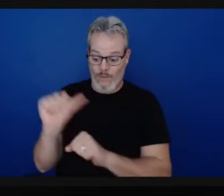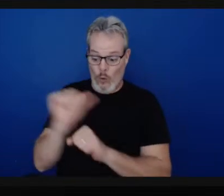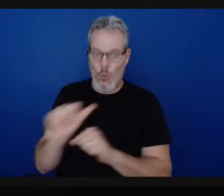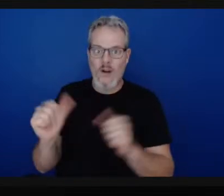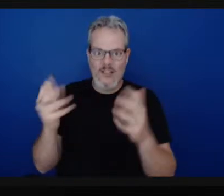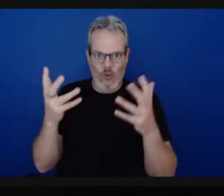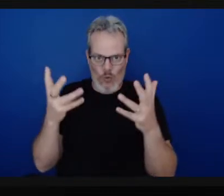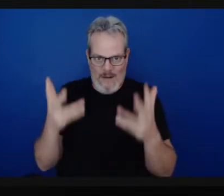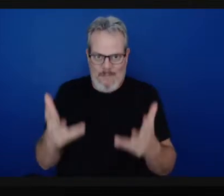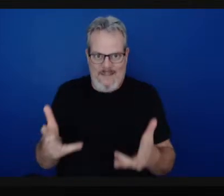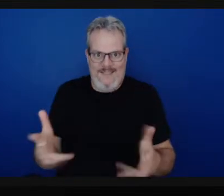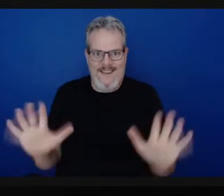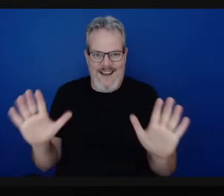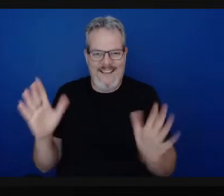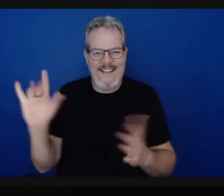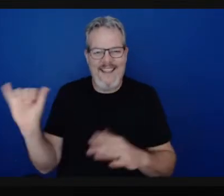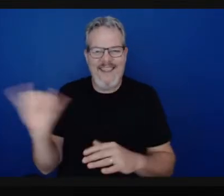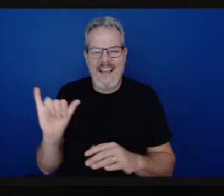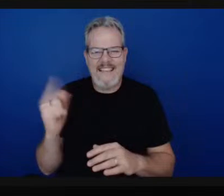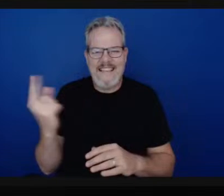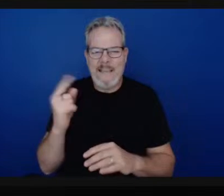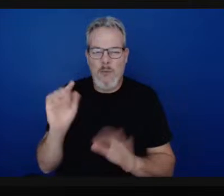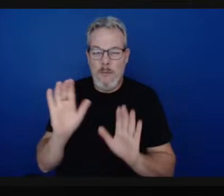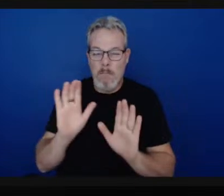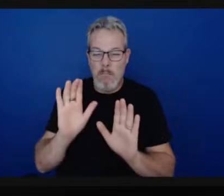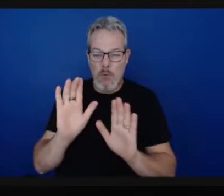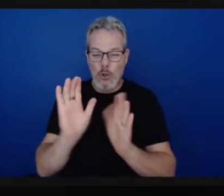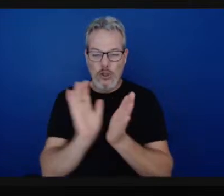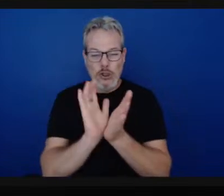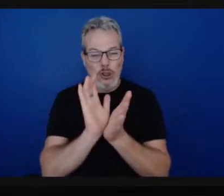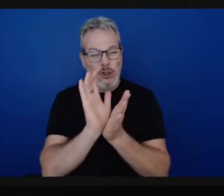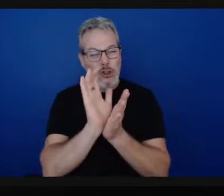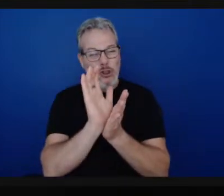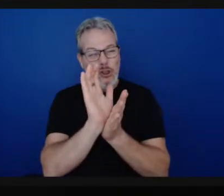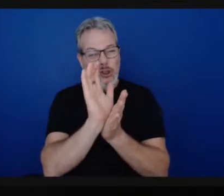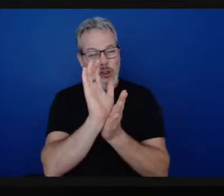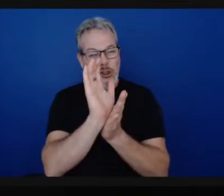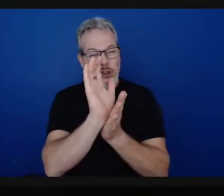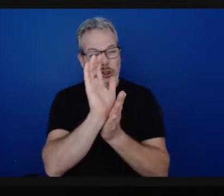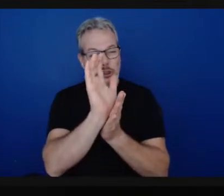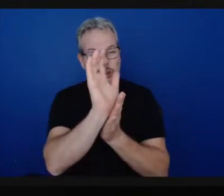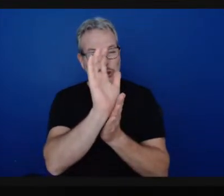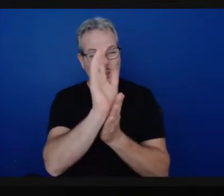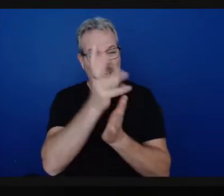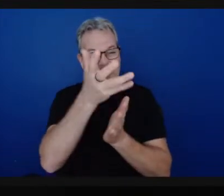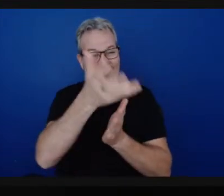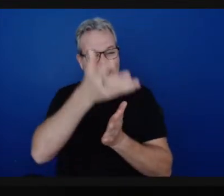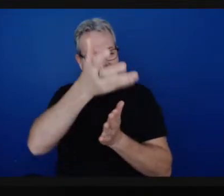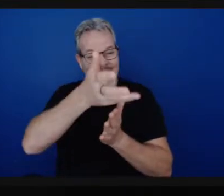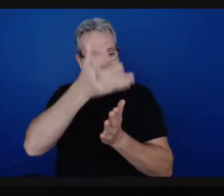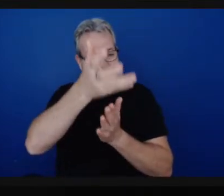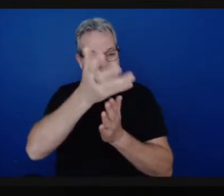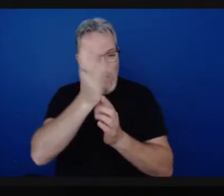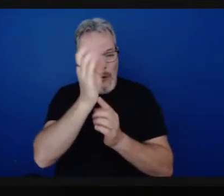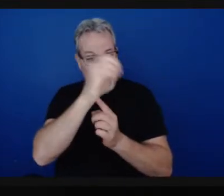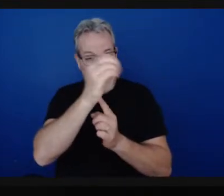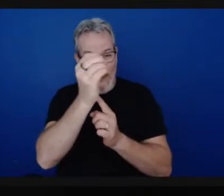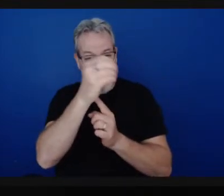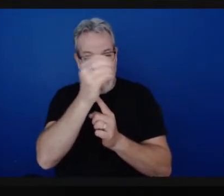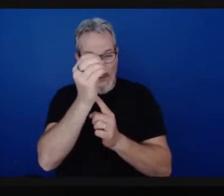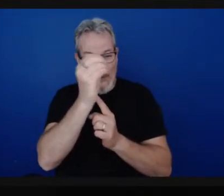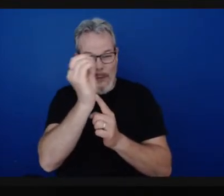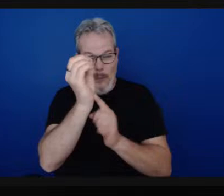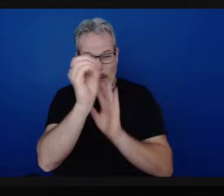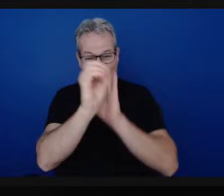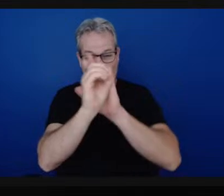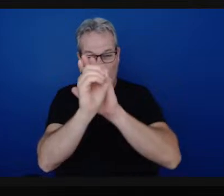right? Like someone's pushed the boulder all the way to the top of the hill and left it propped up and someone else came and gave it a little nudge, and like